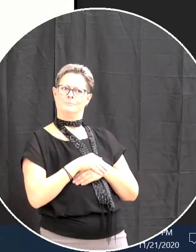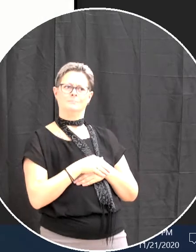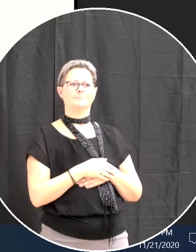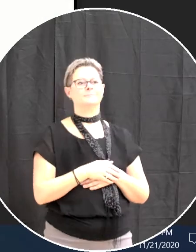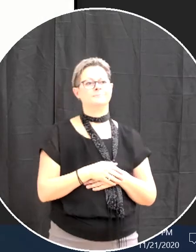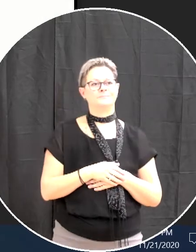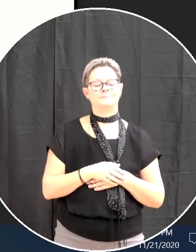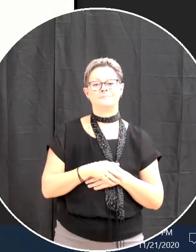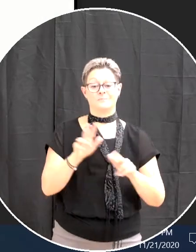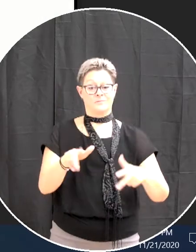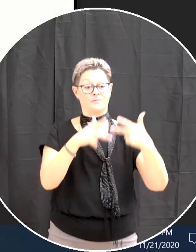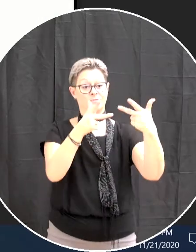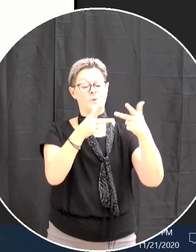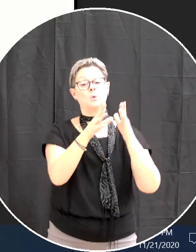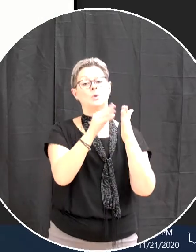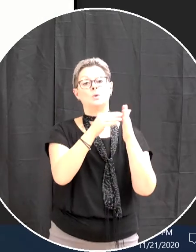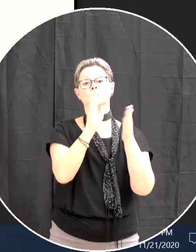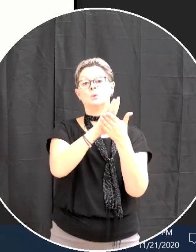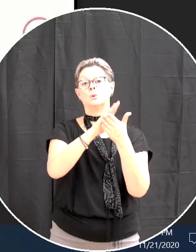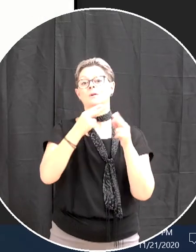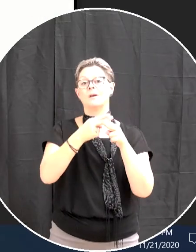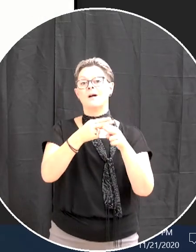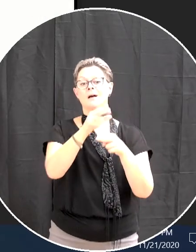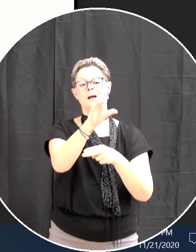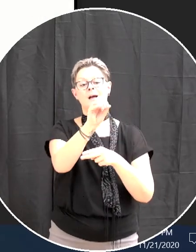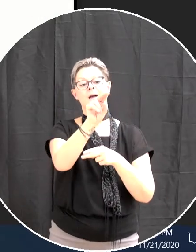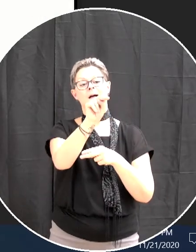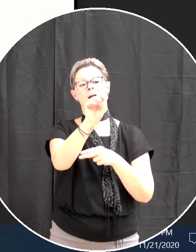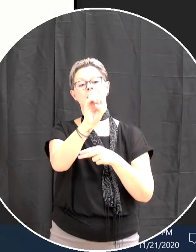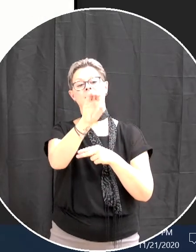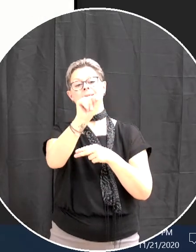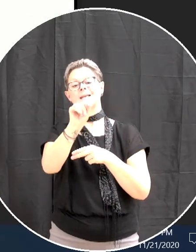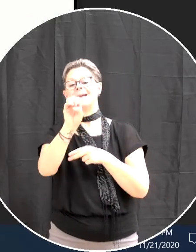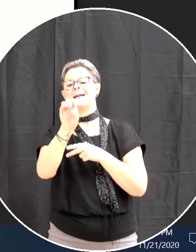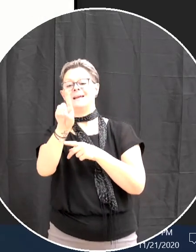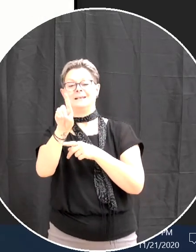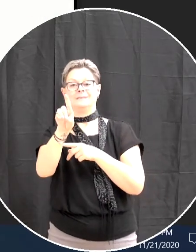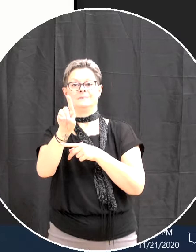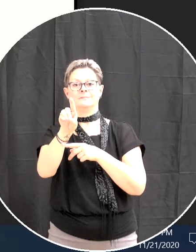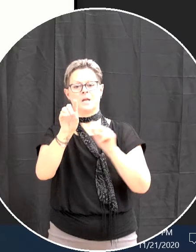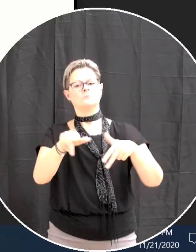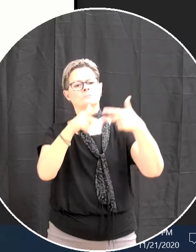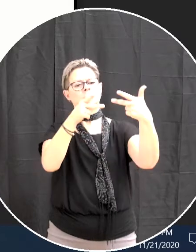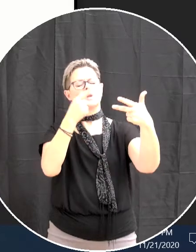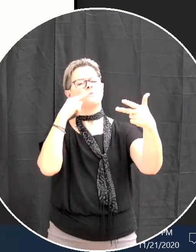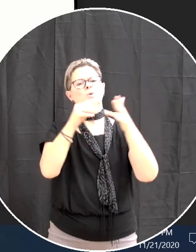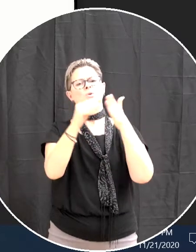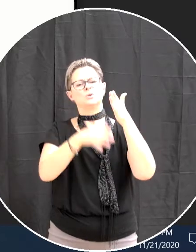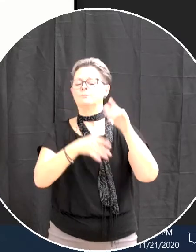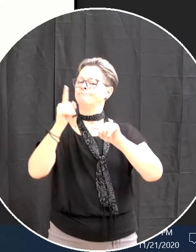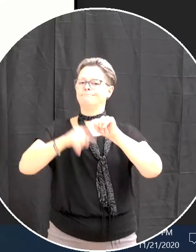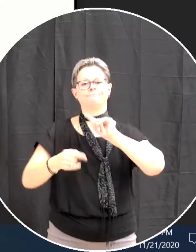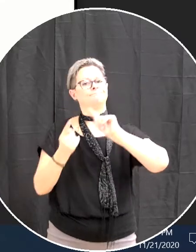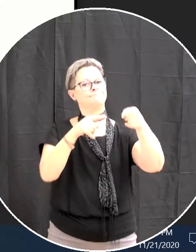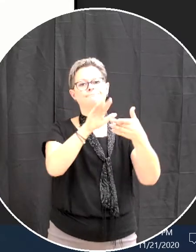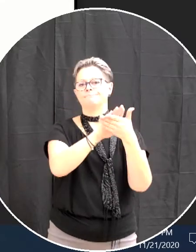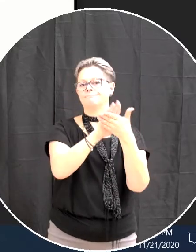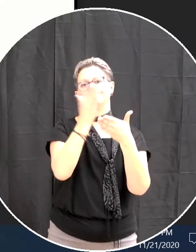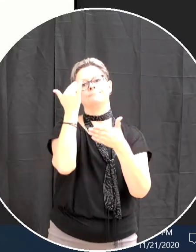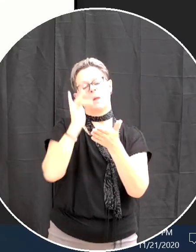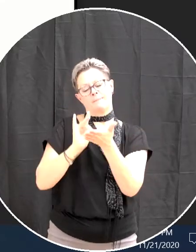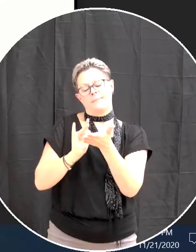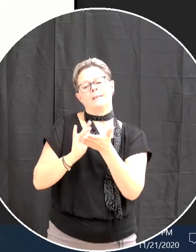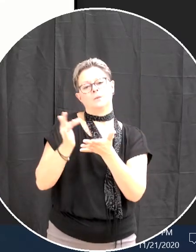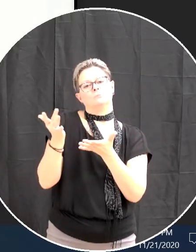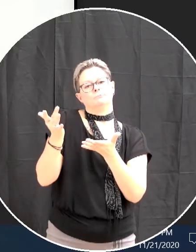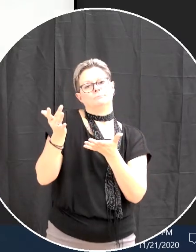learning school is called Connect Ed, and we are currently offering learning opportunities for students who cannot attend school face-to-face as a result